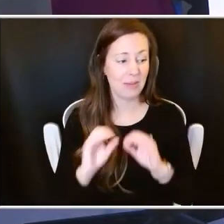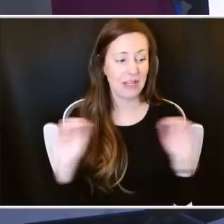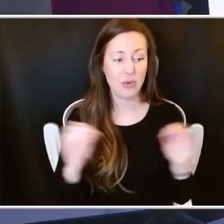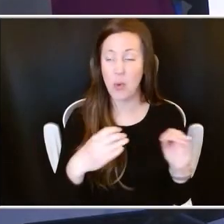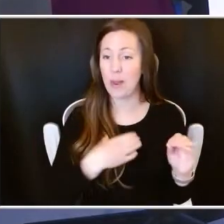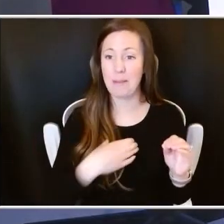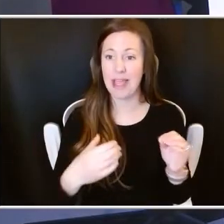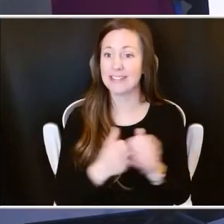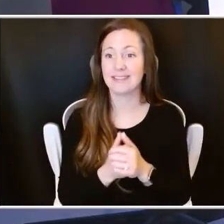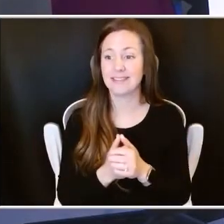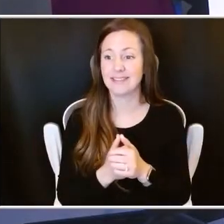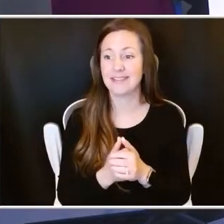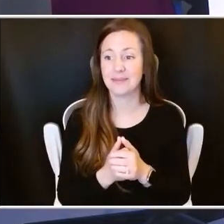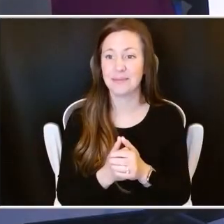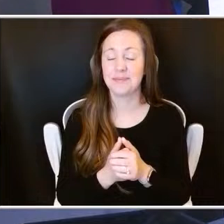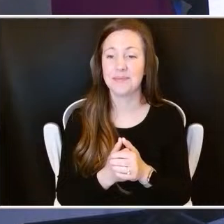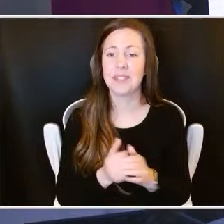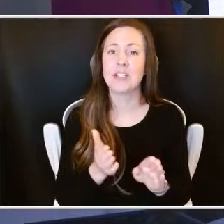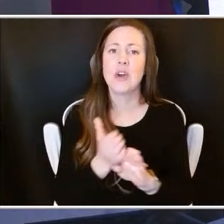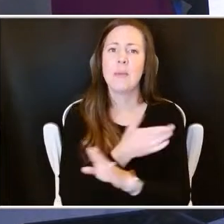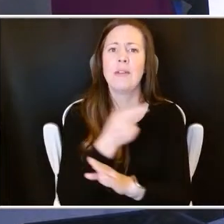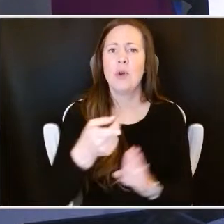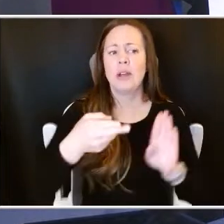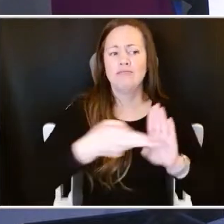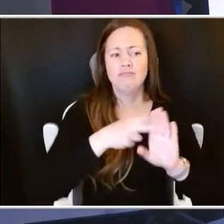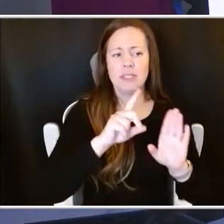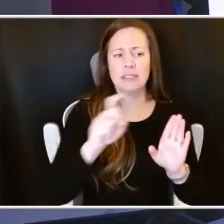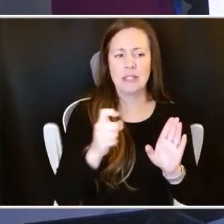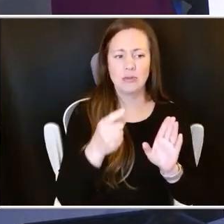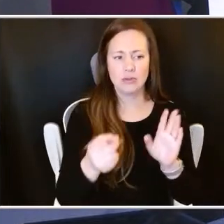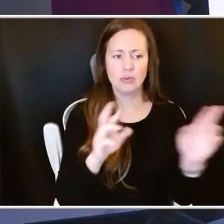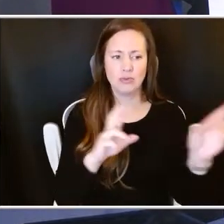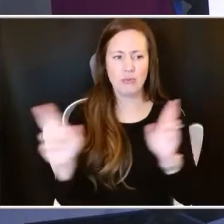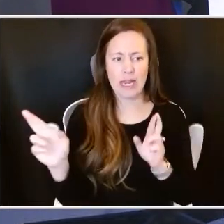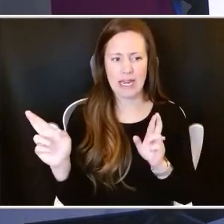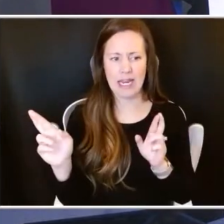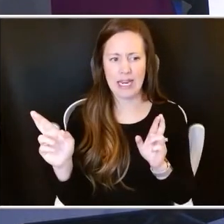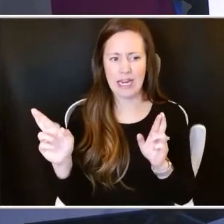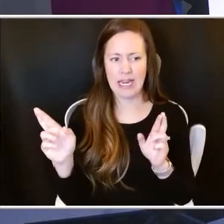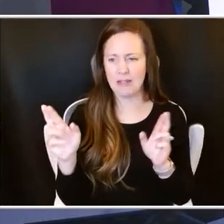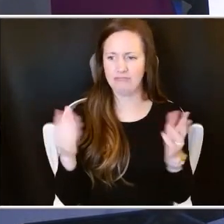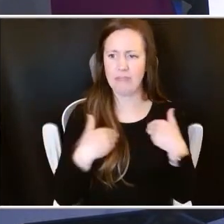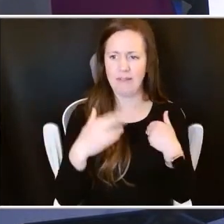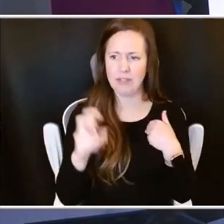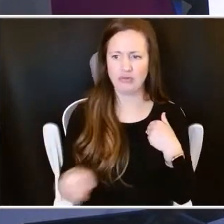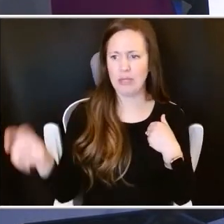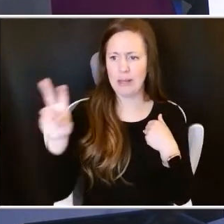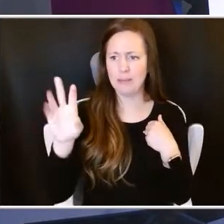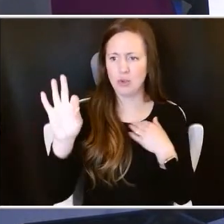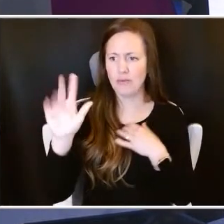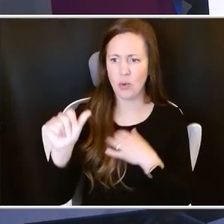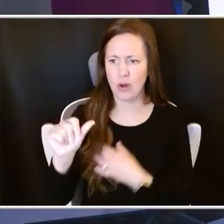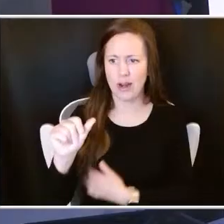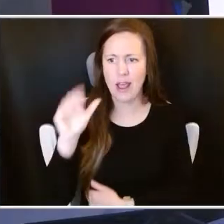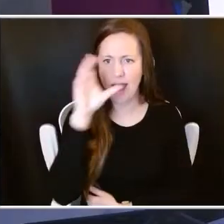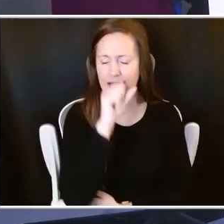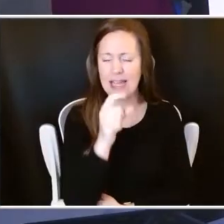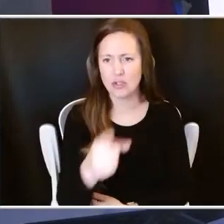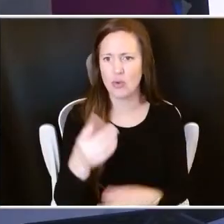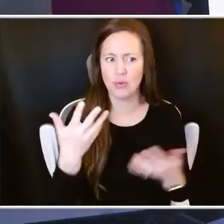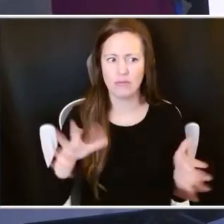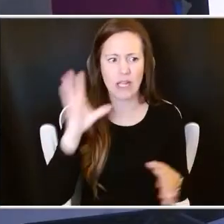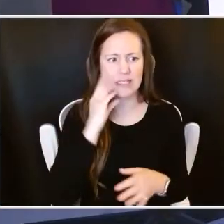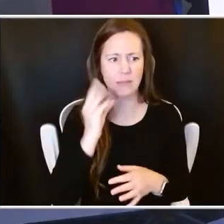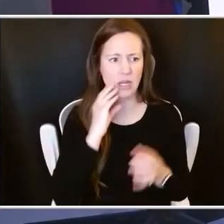that. So before you were diagnosed, you were getting ready to head to this trip to Florida, which I guess you've taken many times before.